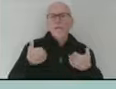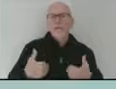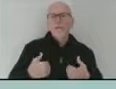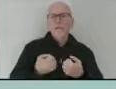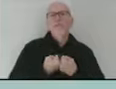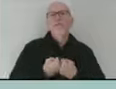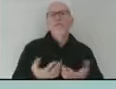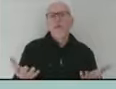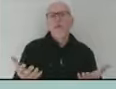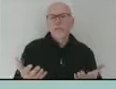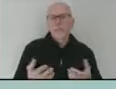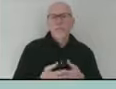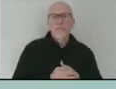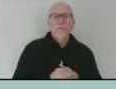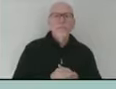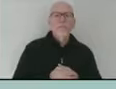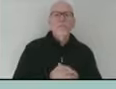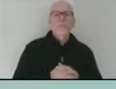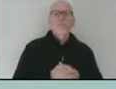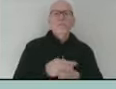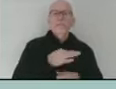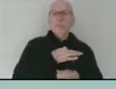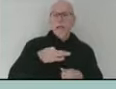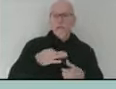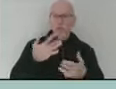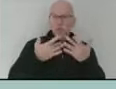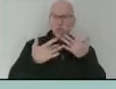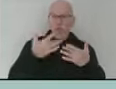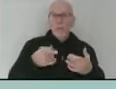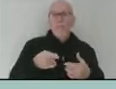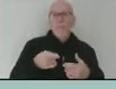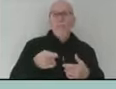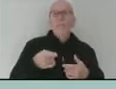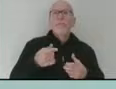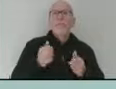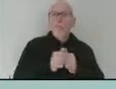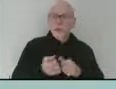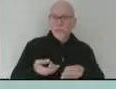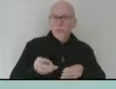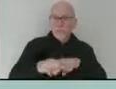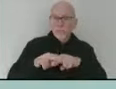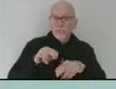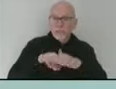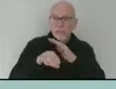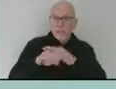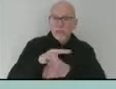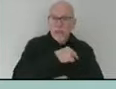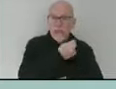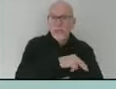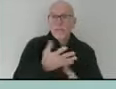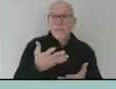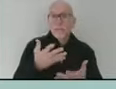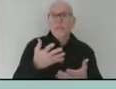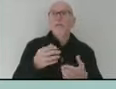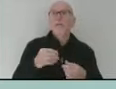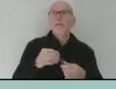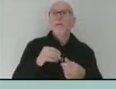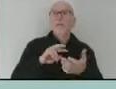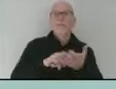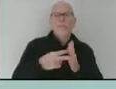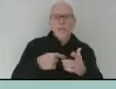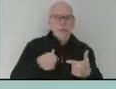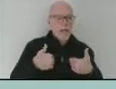break. You know, these staffing shortages are compounded by increased hospitalizations across the West. Access to supplemental